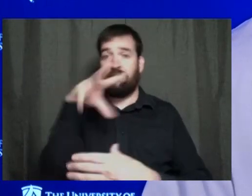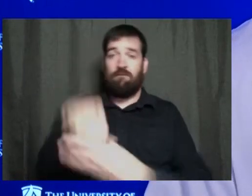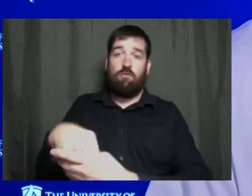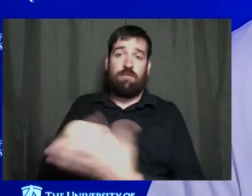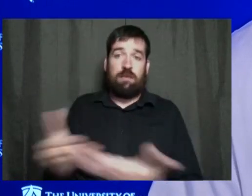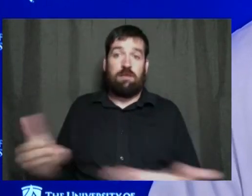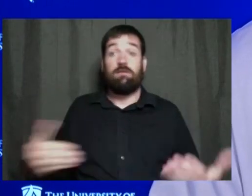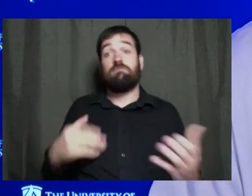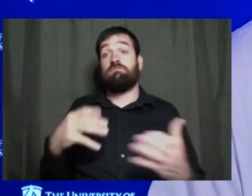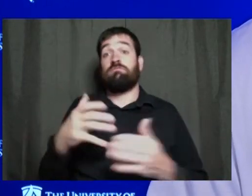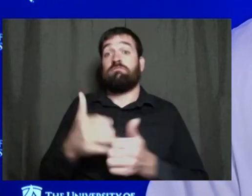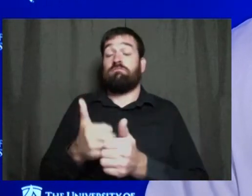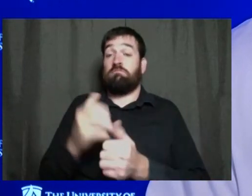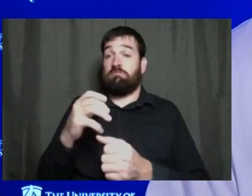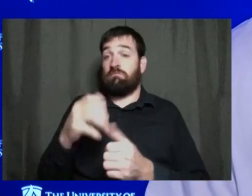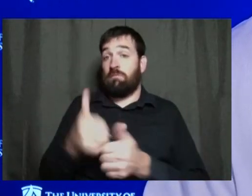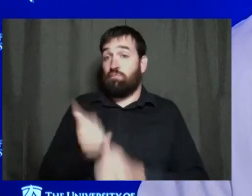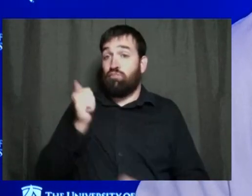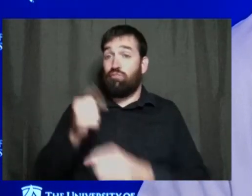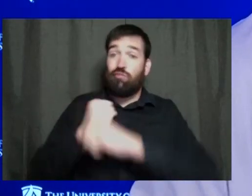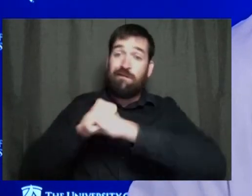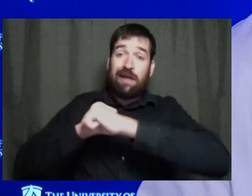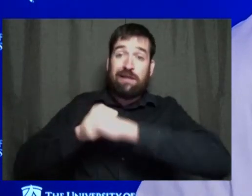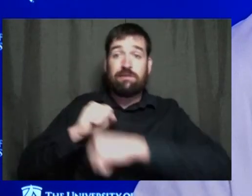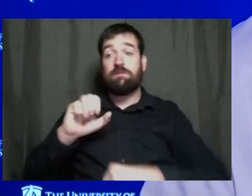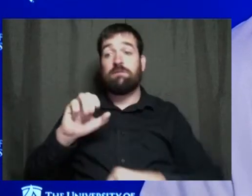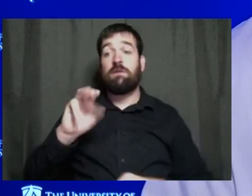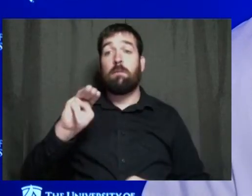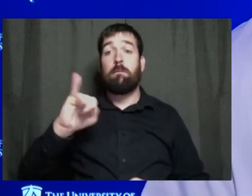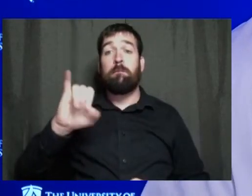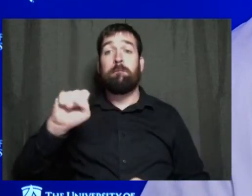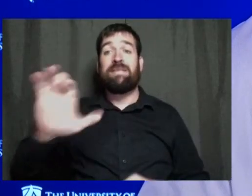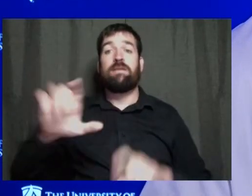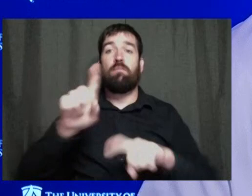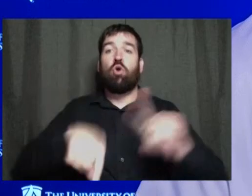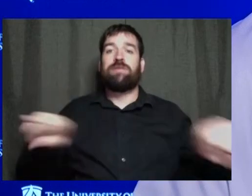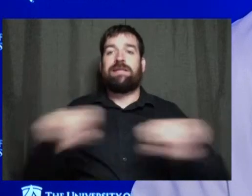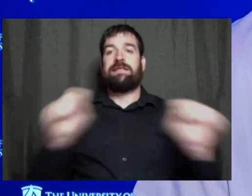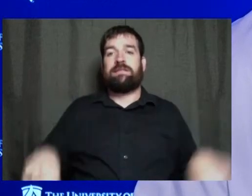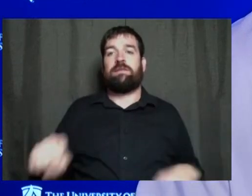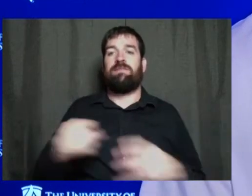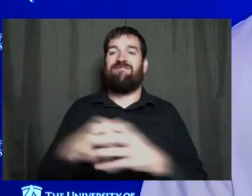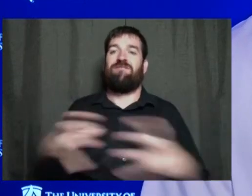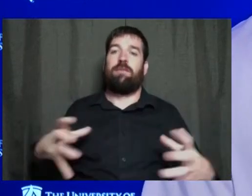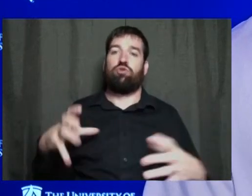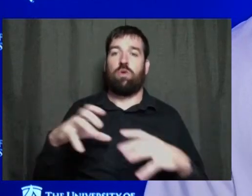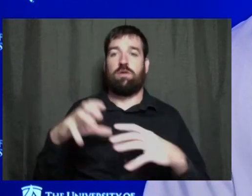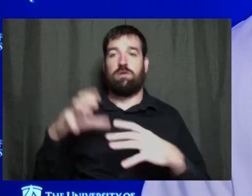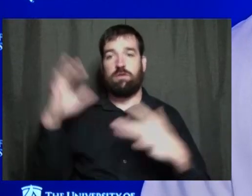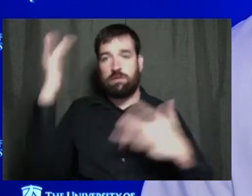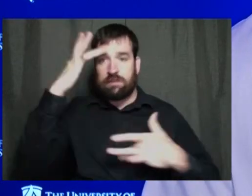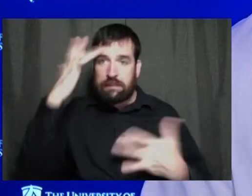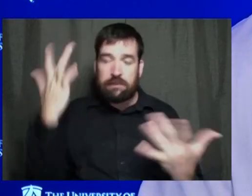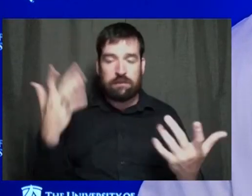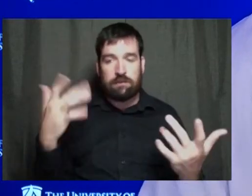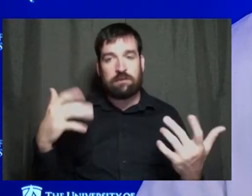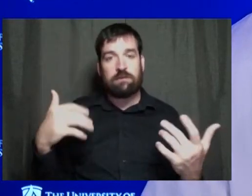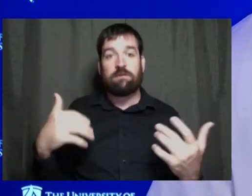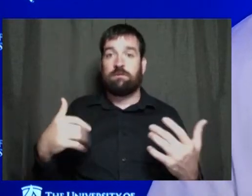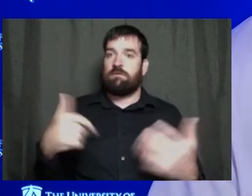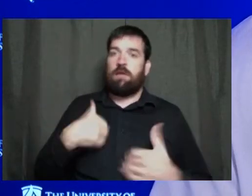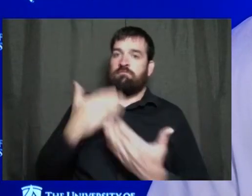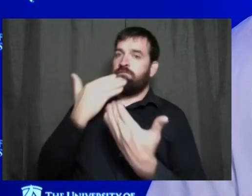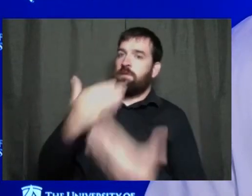multi-system inflammatory disorder and things of that nature. So hopefully that number will change once it comes out. Again, I'm certainly thankful my children